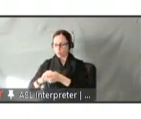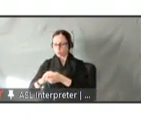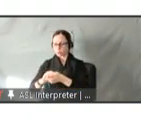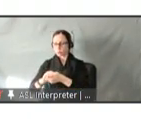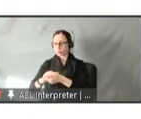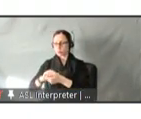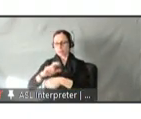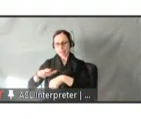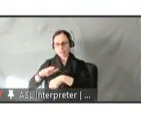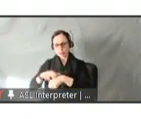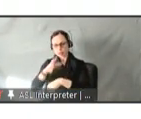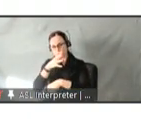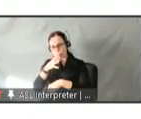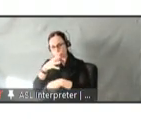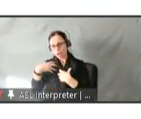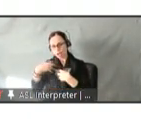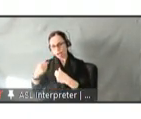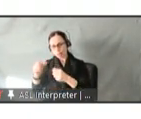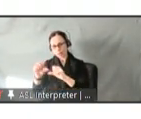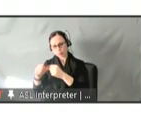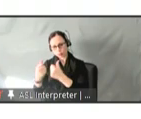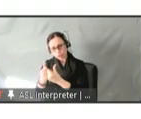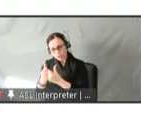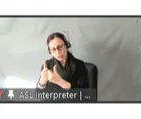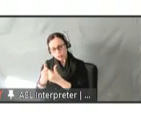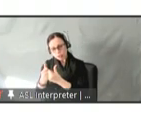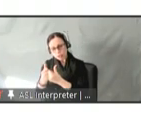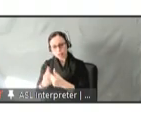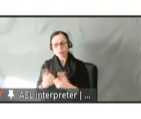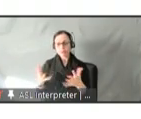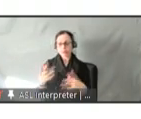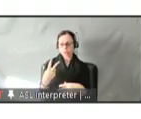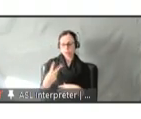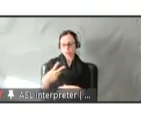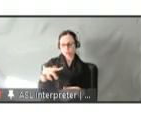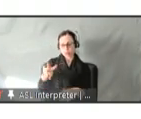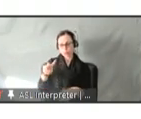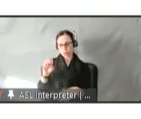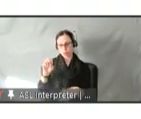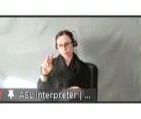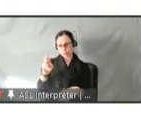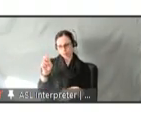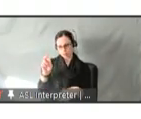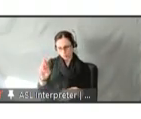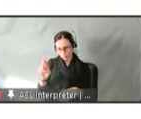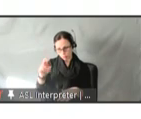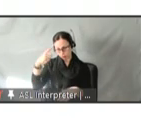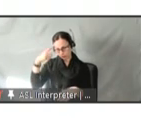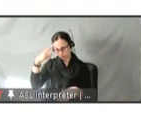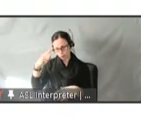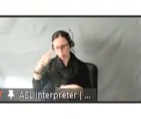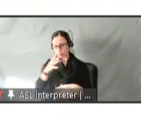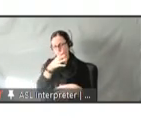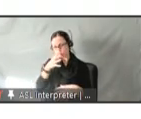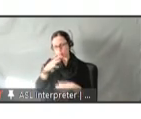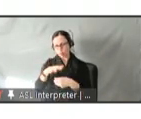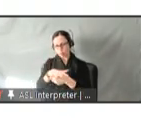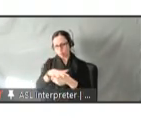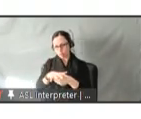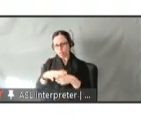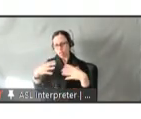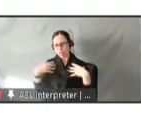Rural Health Association and done two webinars on supporting rural local health departments to increase vaccine